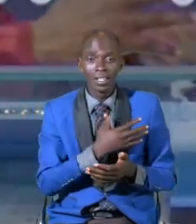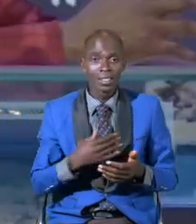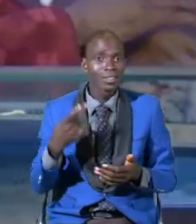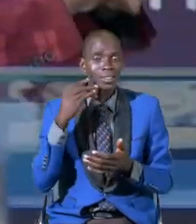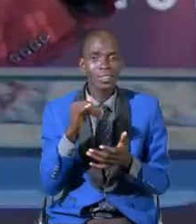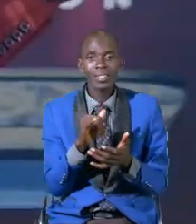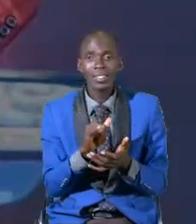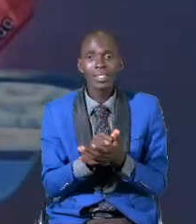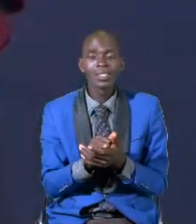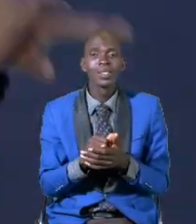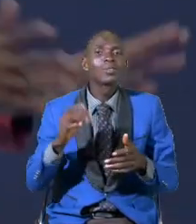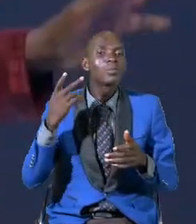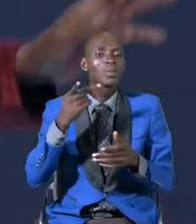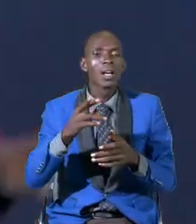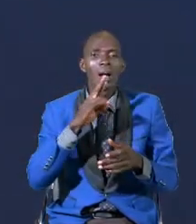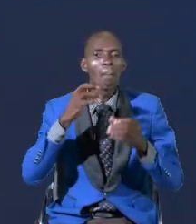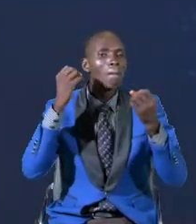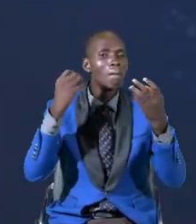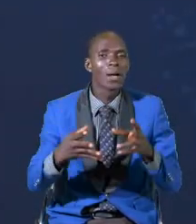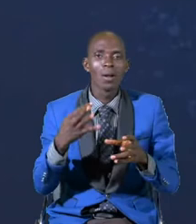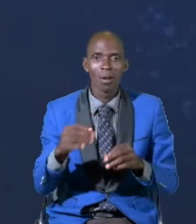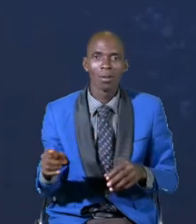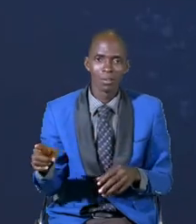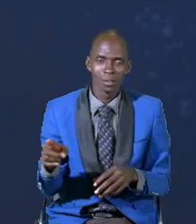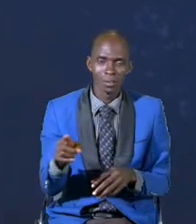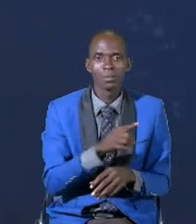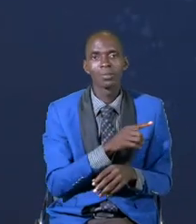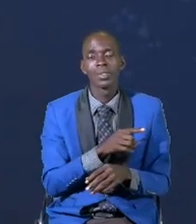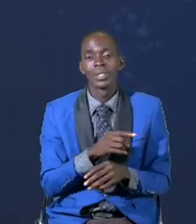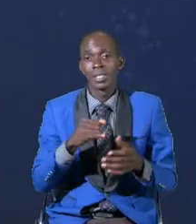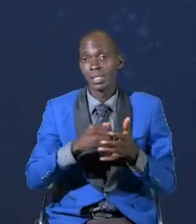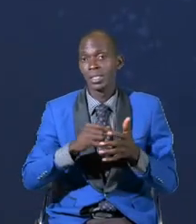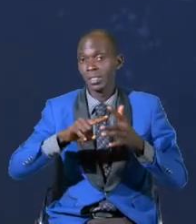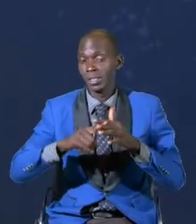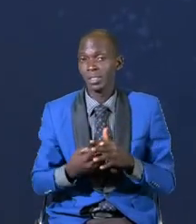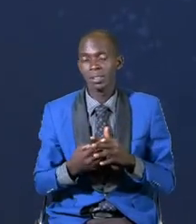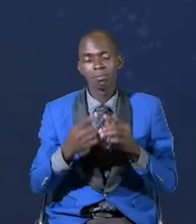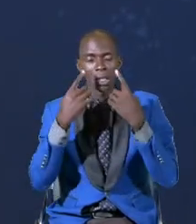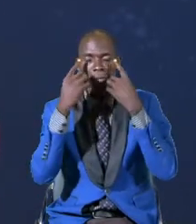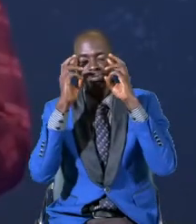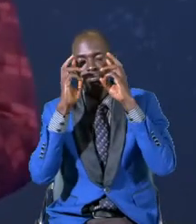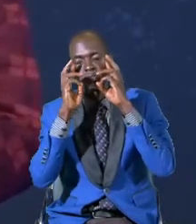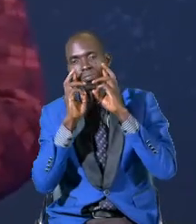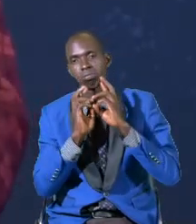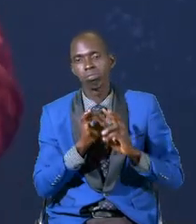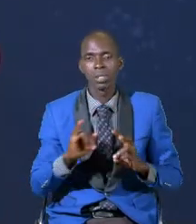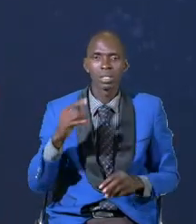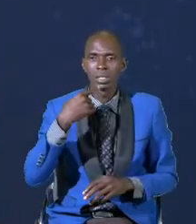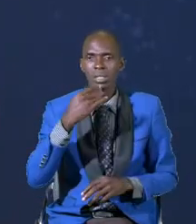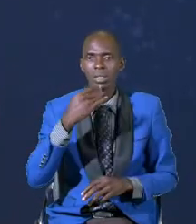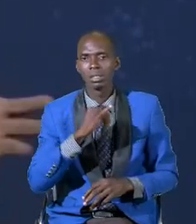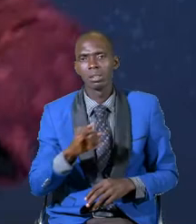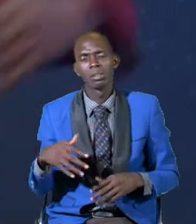crossroad, a lot of them were not able to cope. They started crying. They started saying, we'll